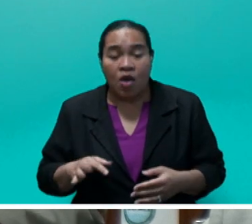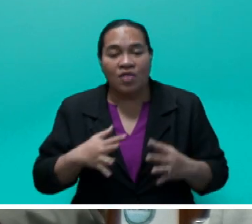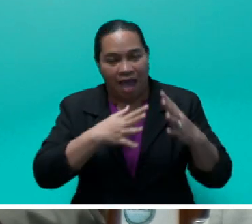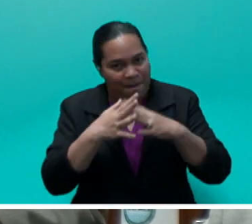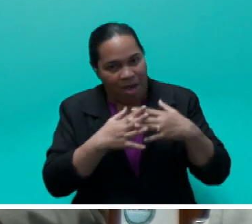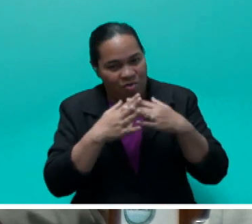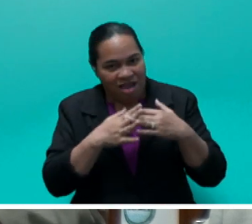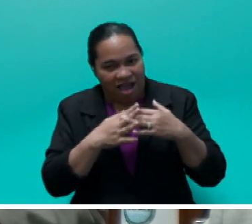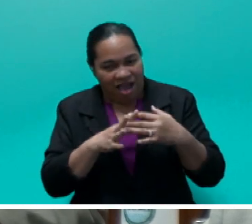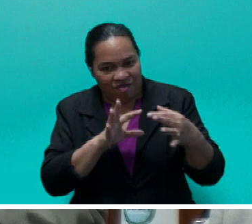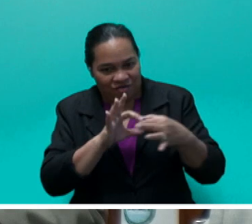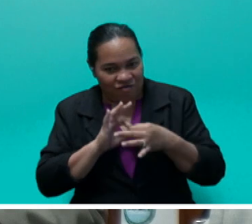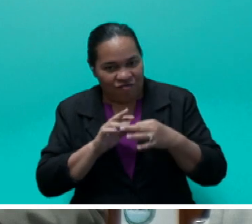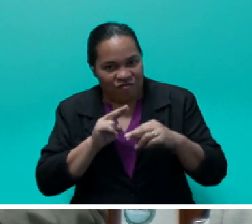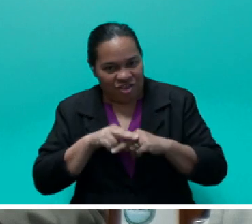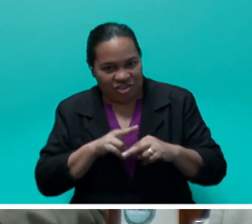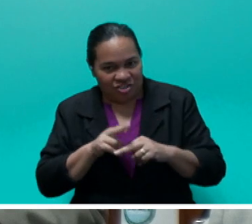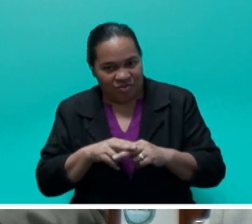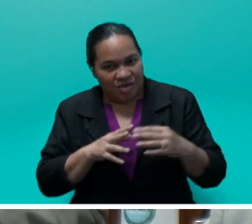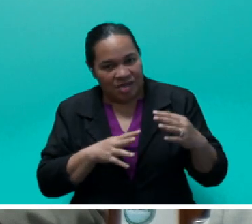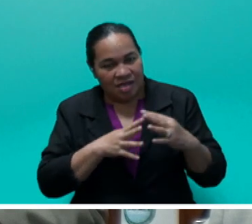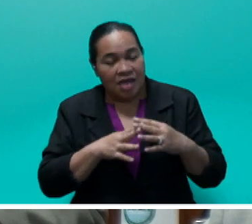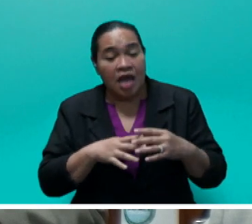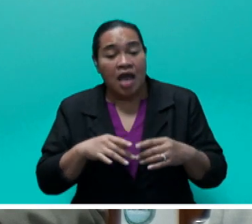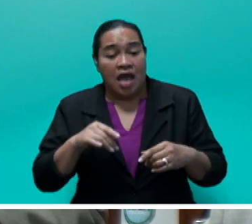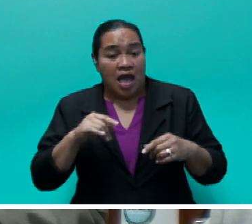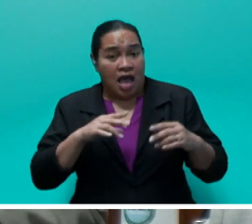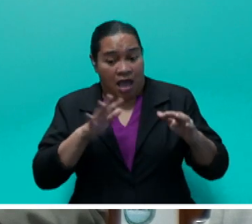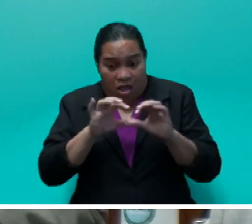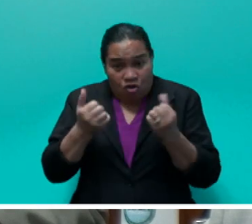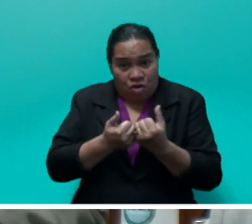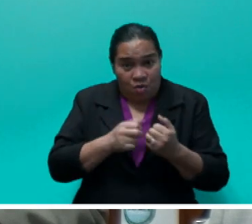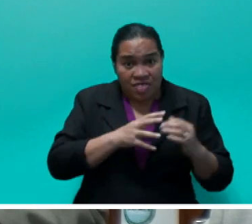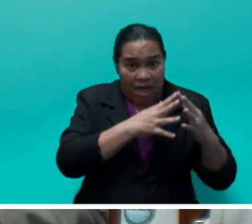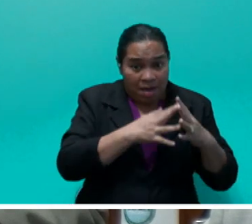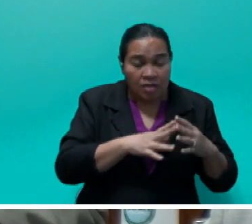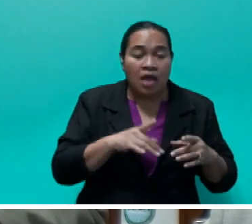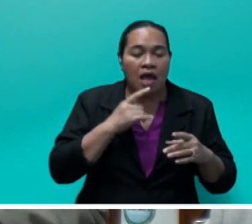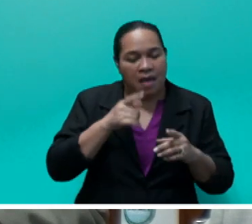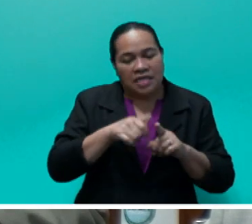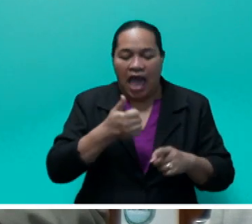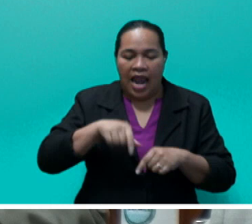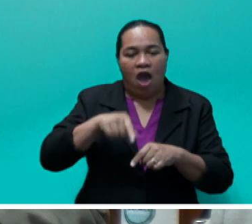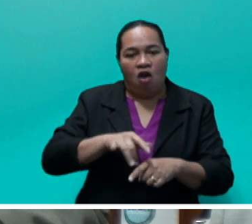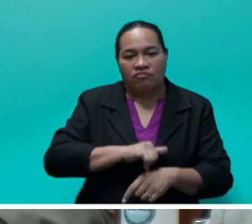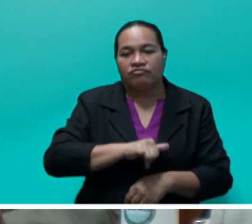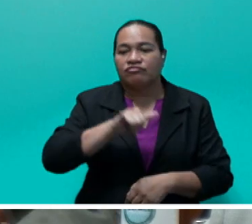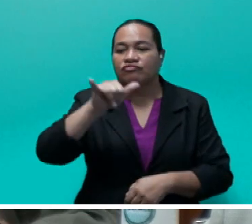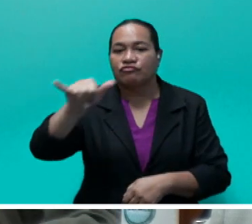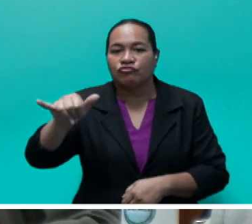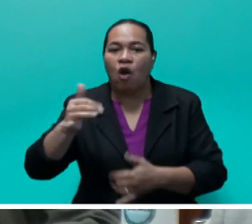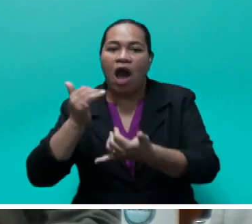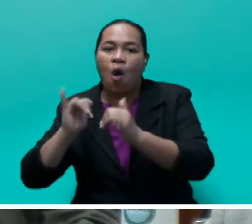States permits Fiji to fly to Honolulu, San Francisco, and Los